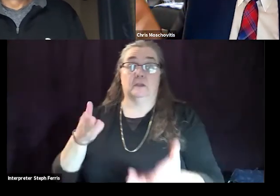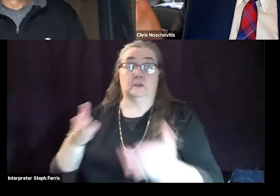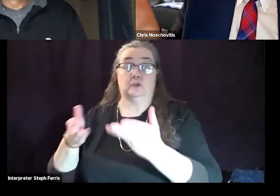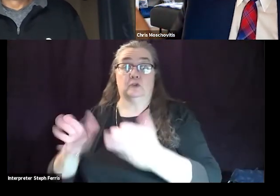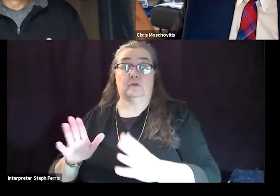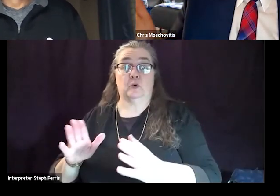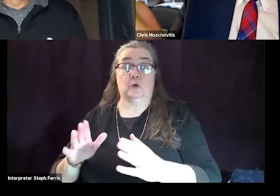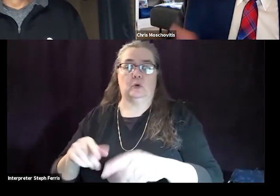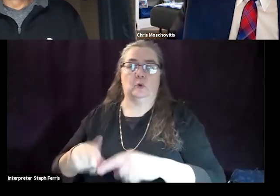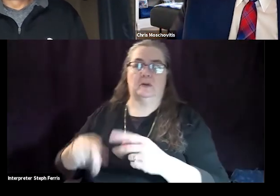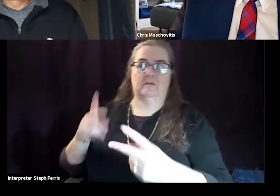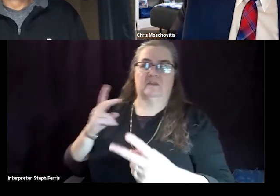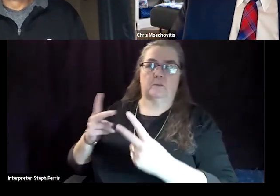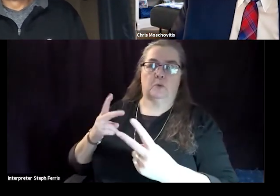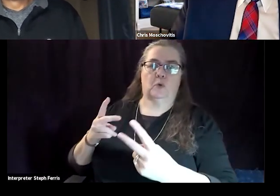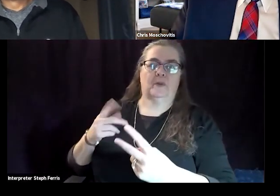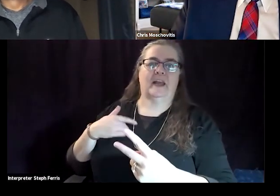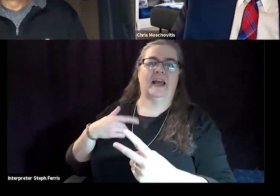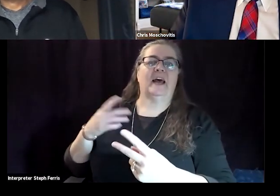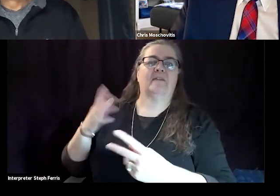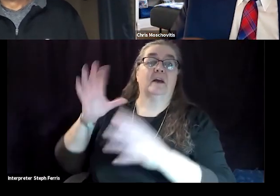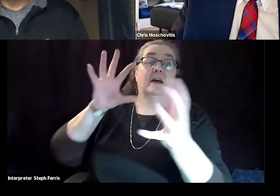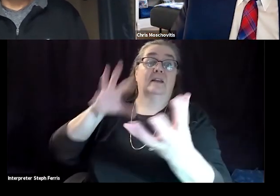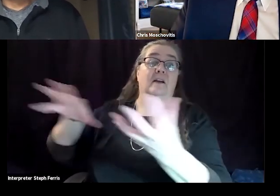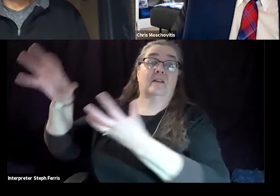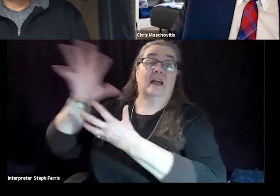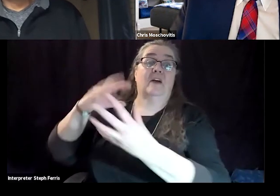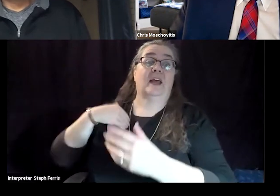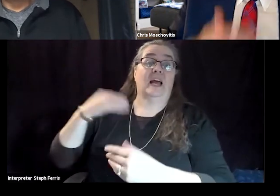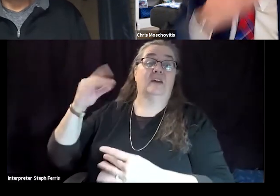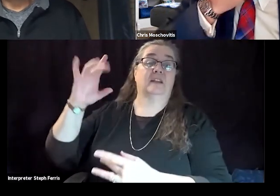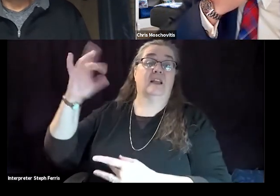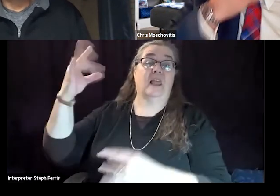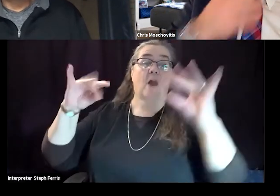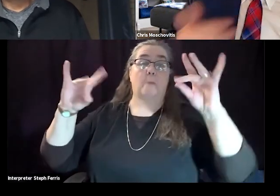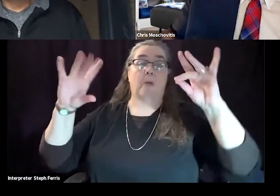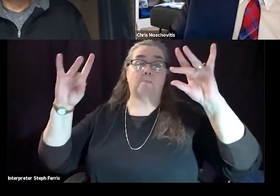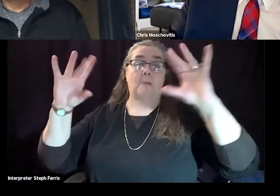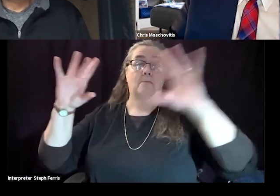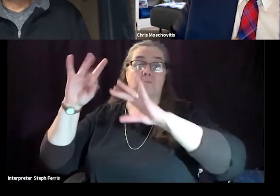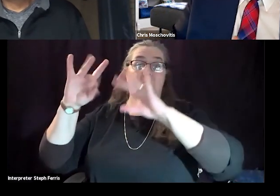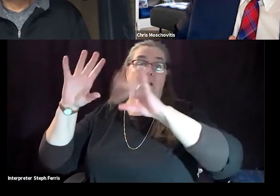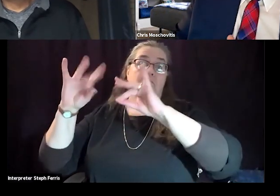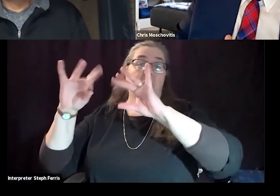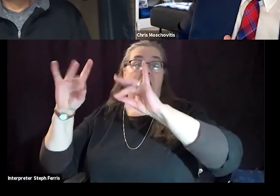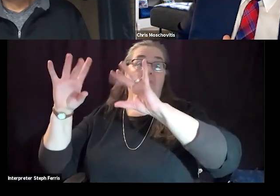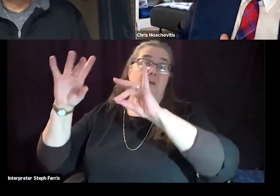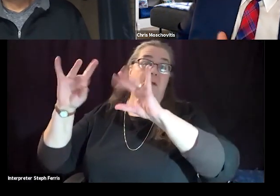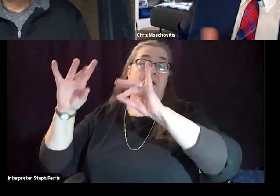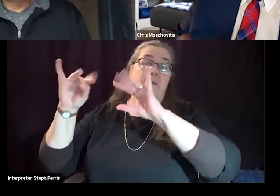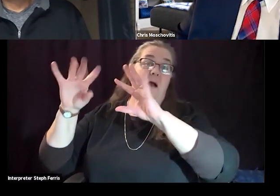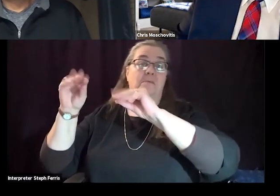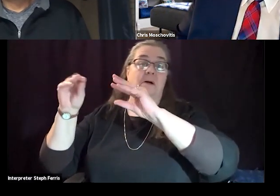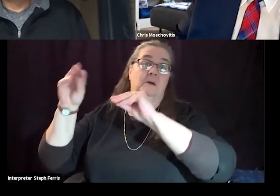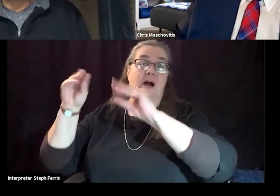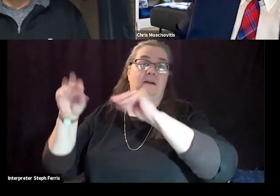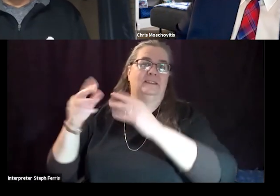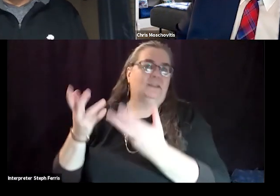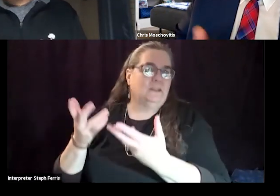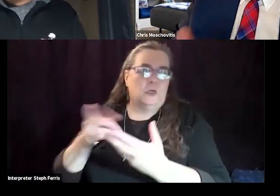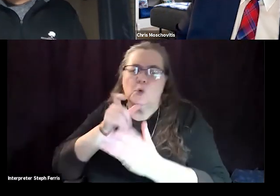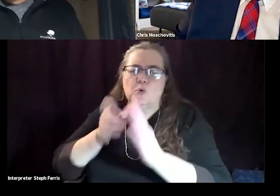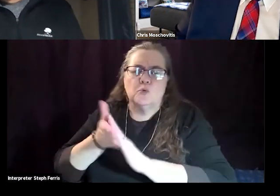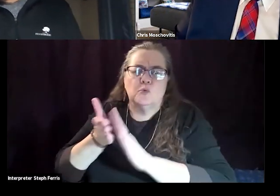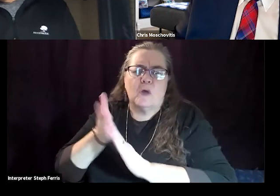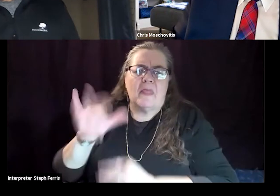lights somewhere in the cloud, who's going to configure these things? Who's going to run it? They can be self-healing all you like, but